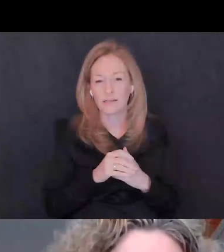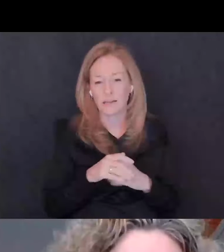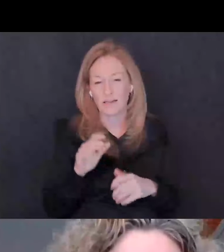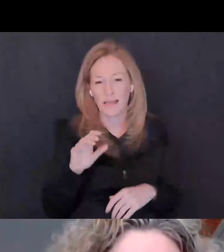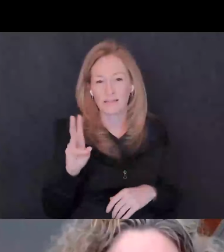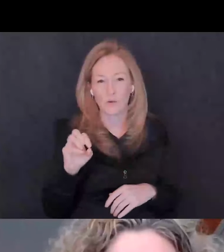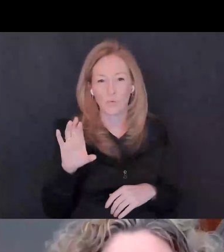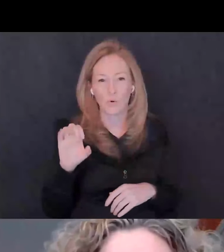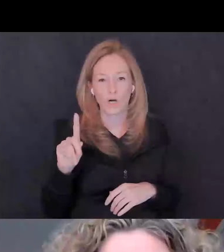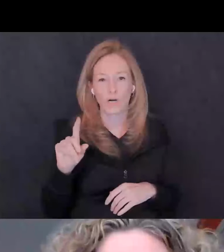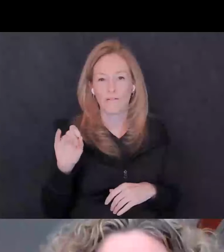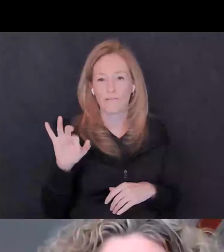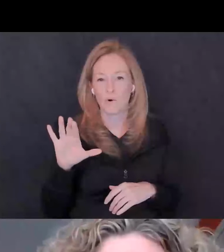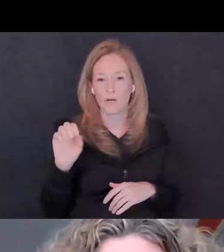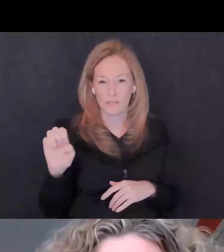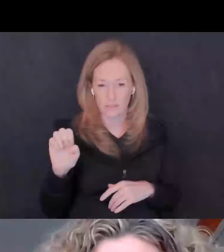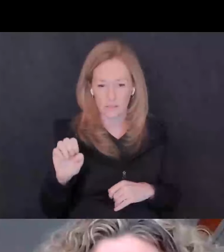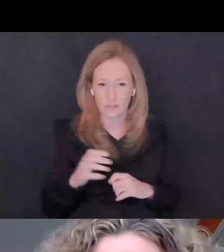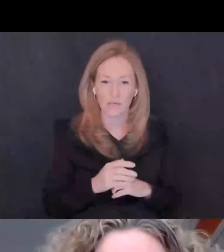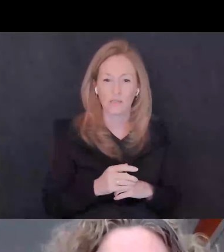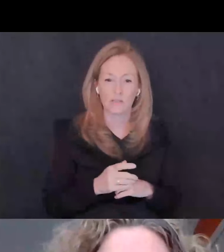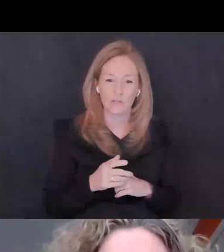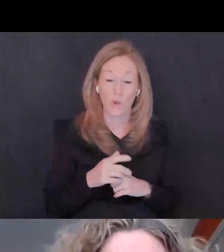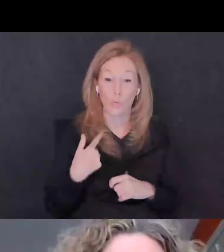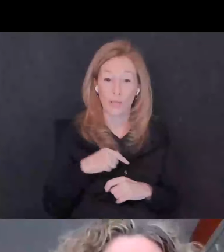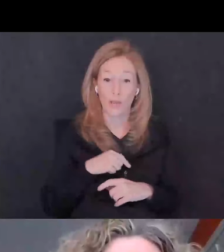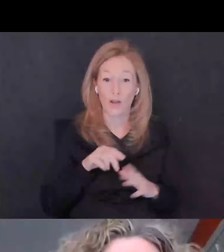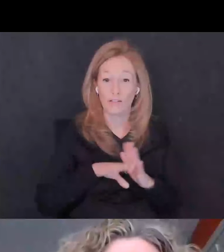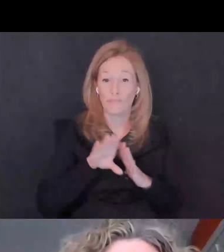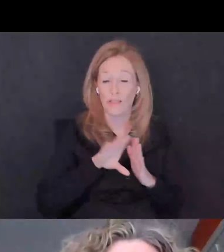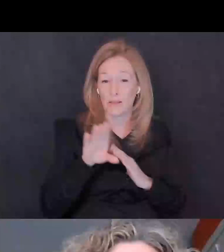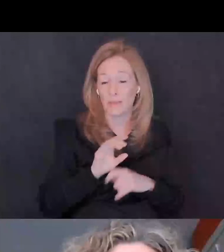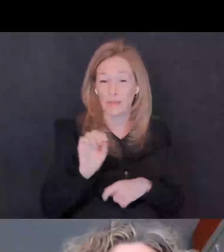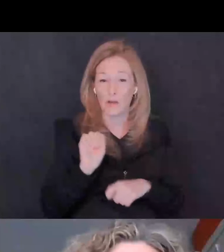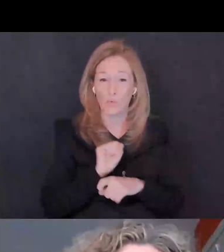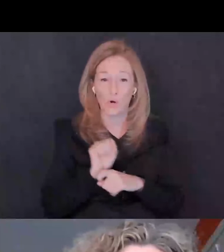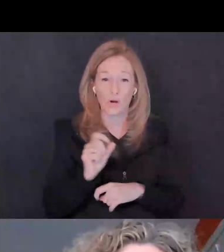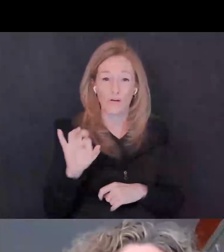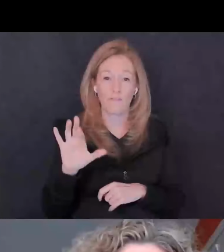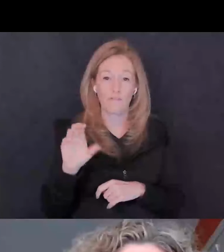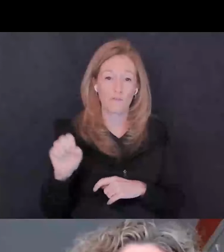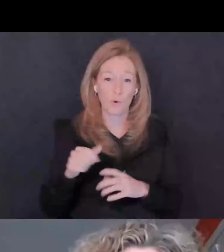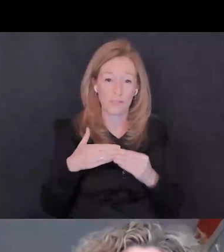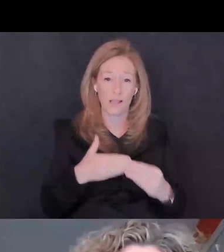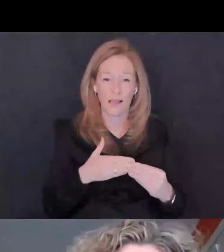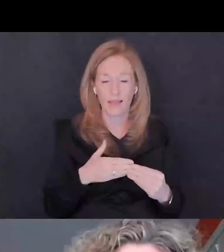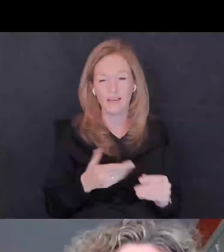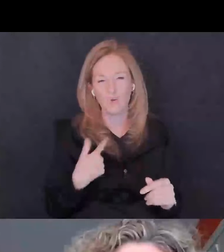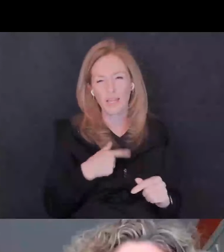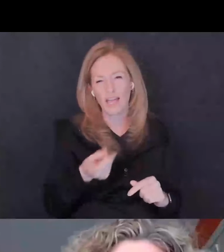is developing a behavioral health workforce guide that we had one iteration of it, and it